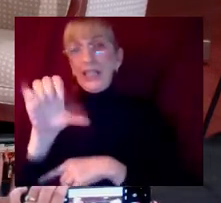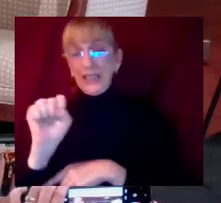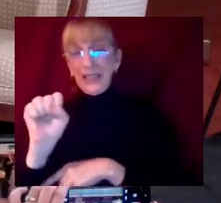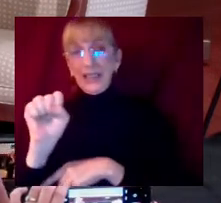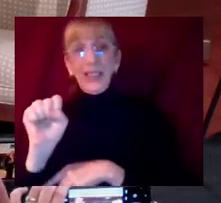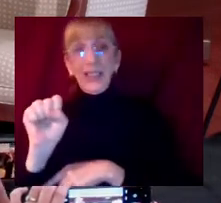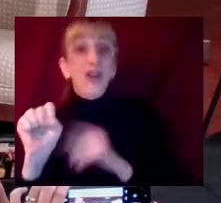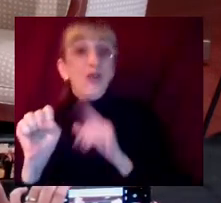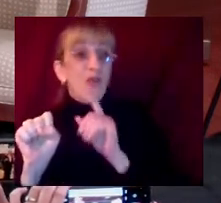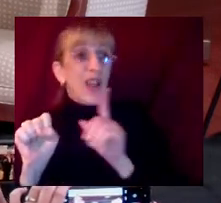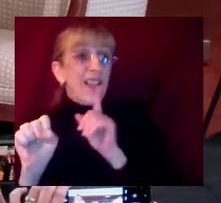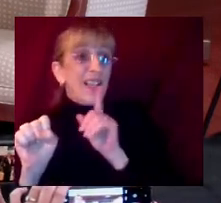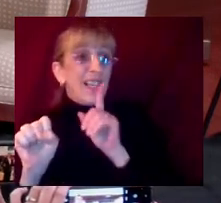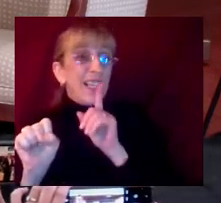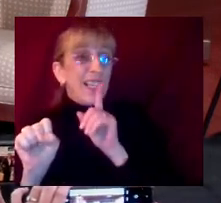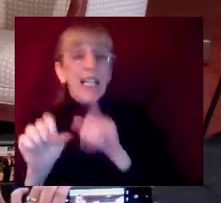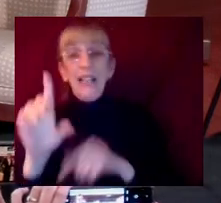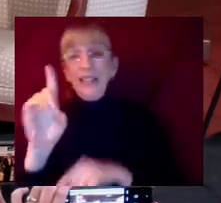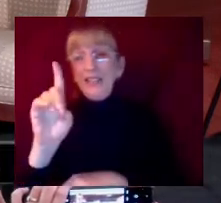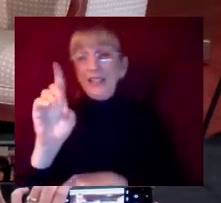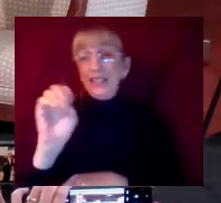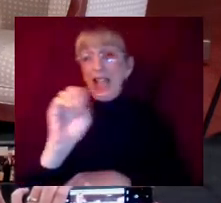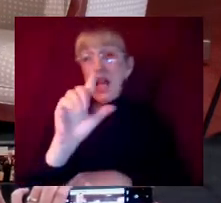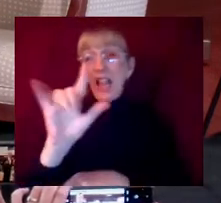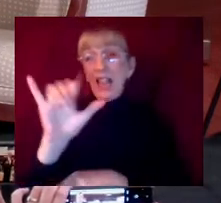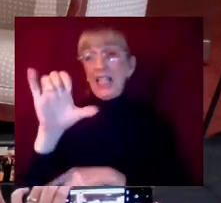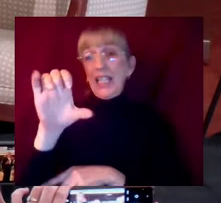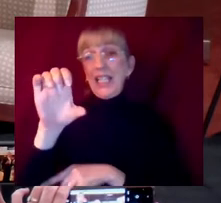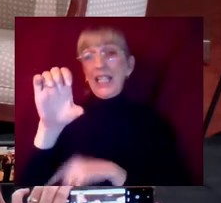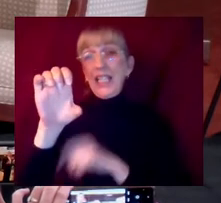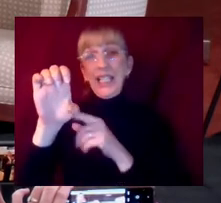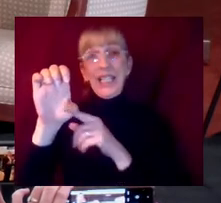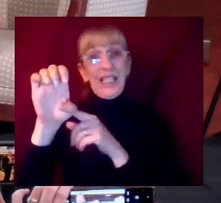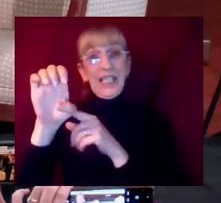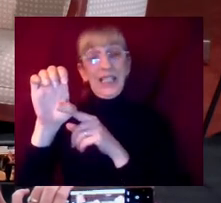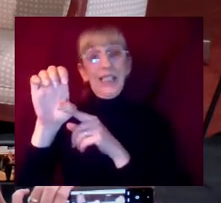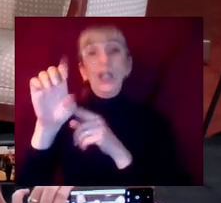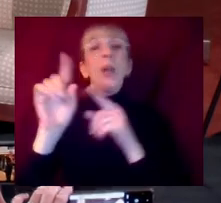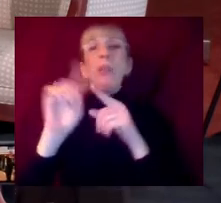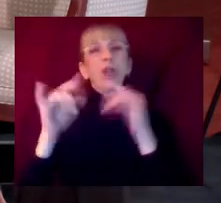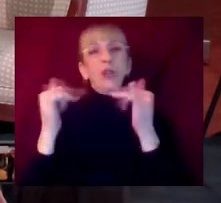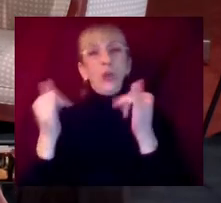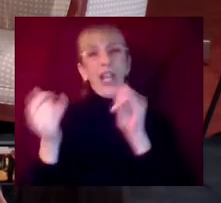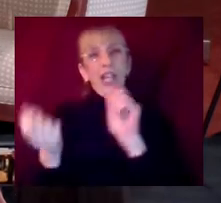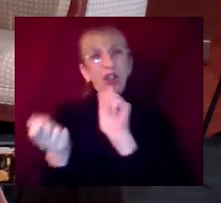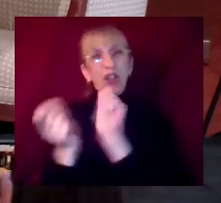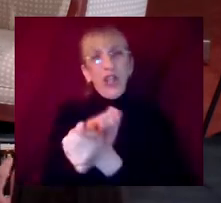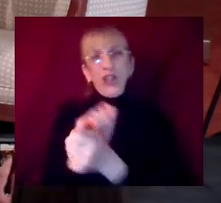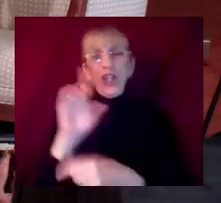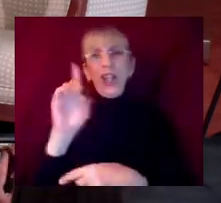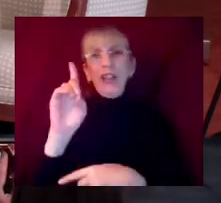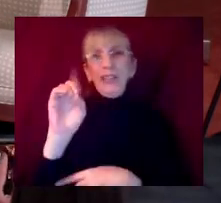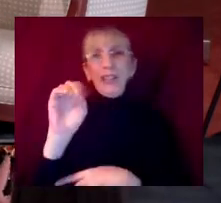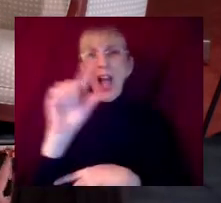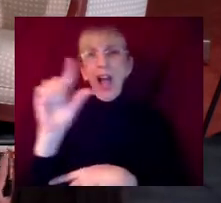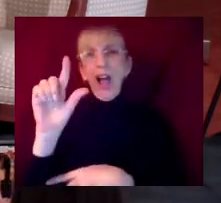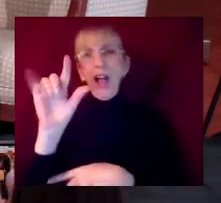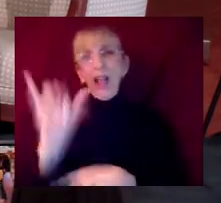It's Dollies with an E, but today it's going to be Dollies with a Y. Okay, well, thank